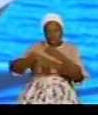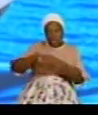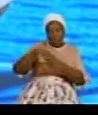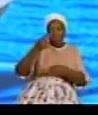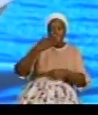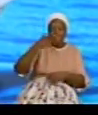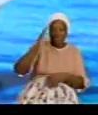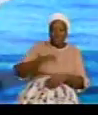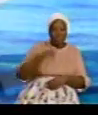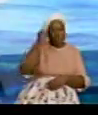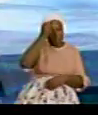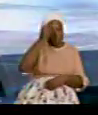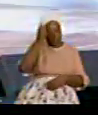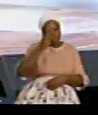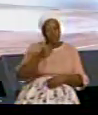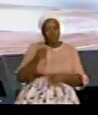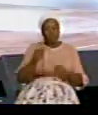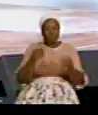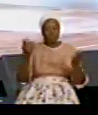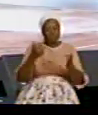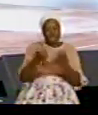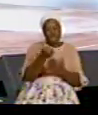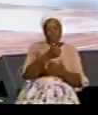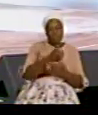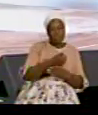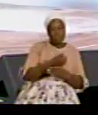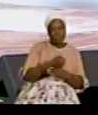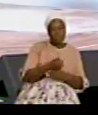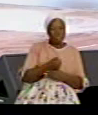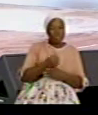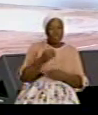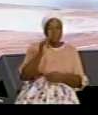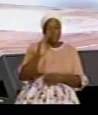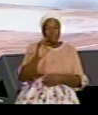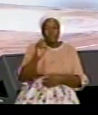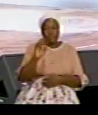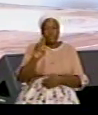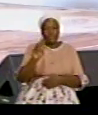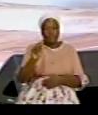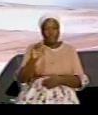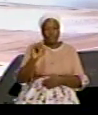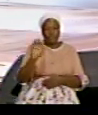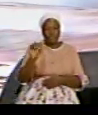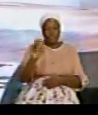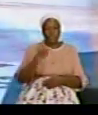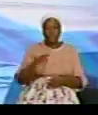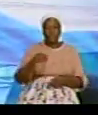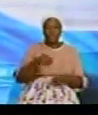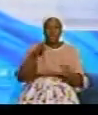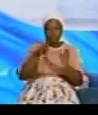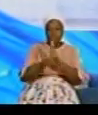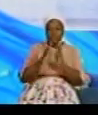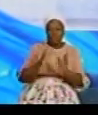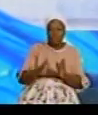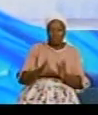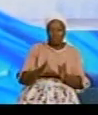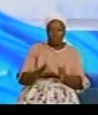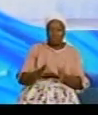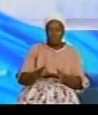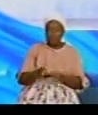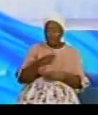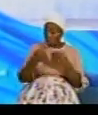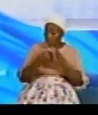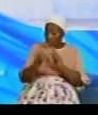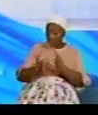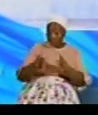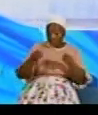thoughts, adulteries, fornications, murders. By the way, the Pharisees never mentioned anything